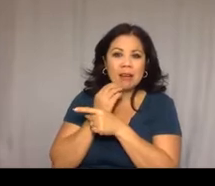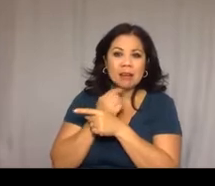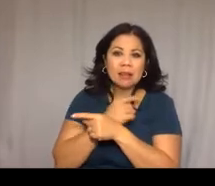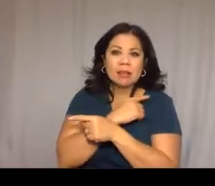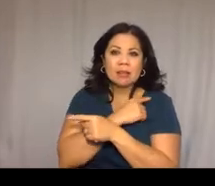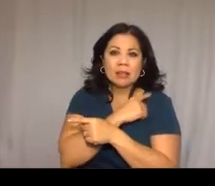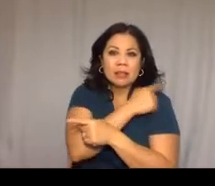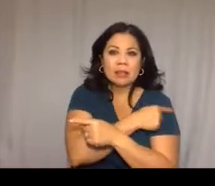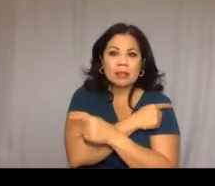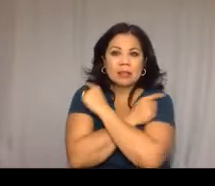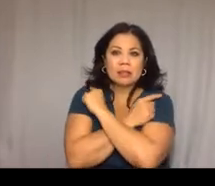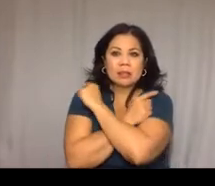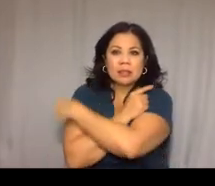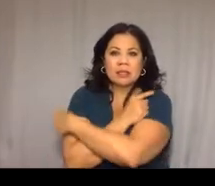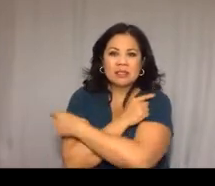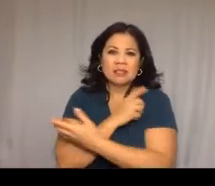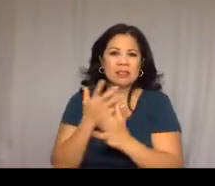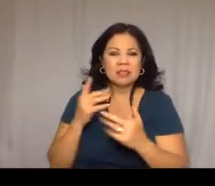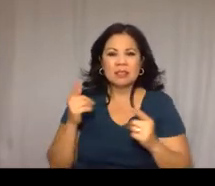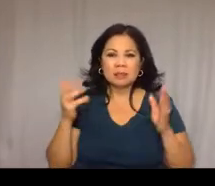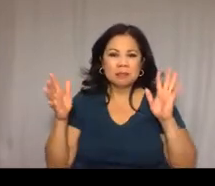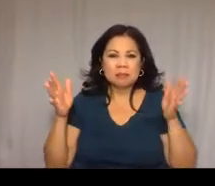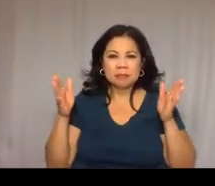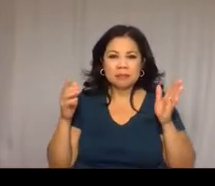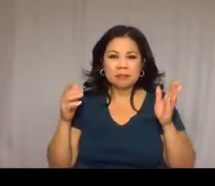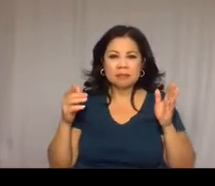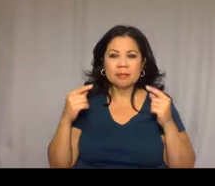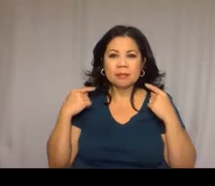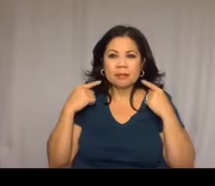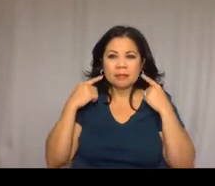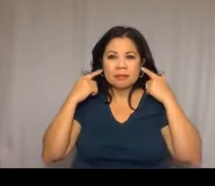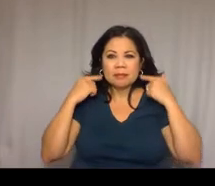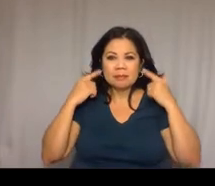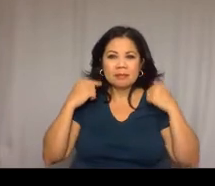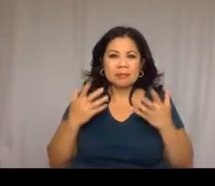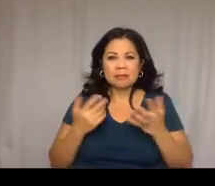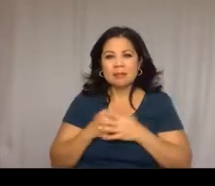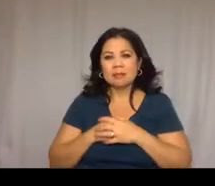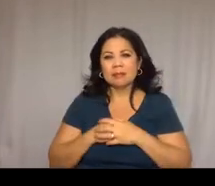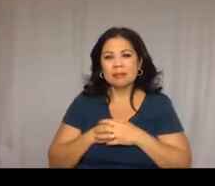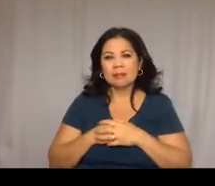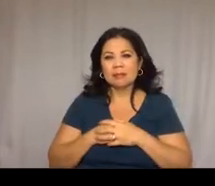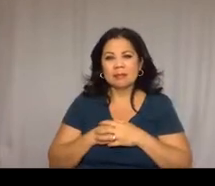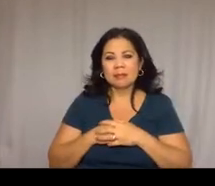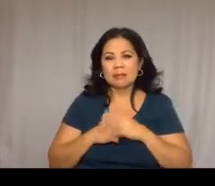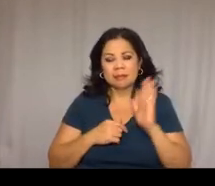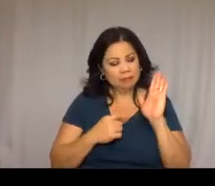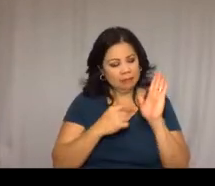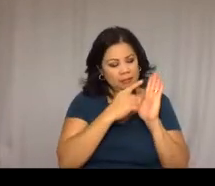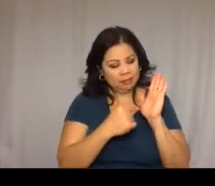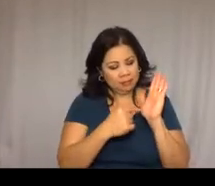start, well, not halfway, but not down too far. It's kind of like, well, about a third of the way up. Oh,